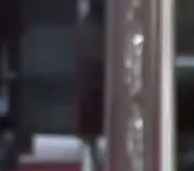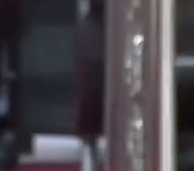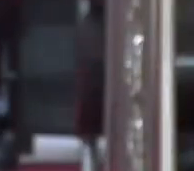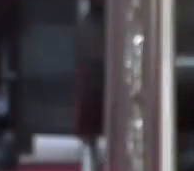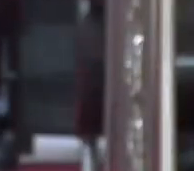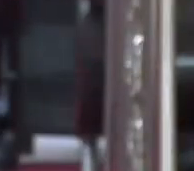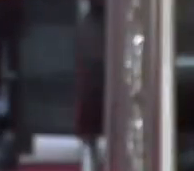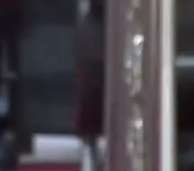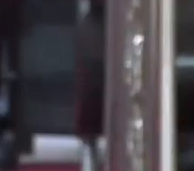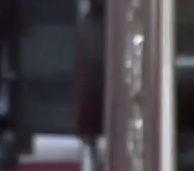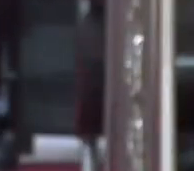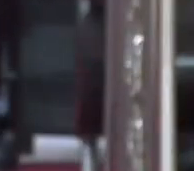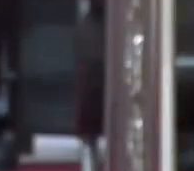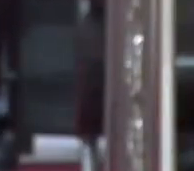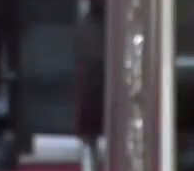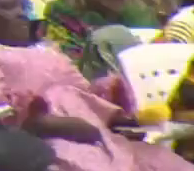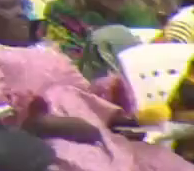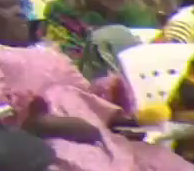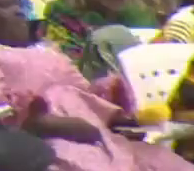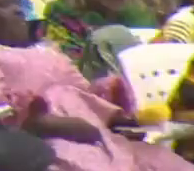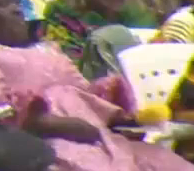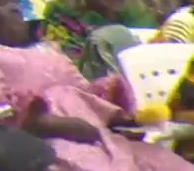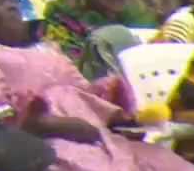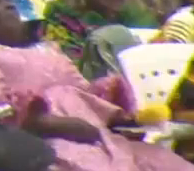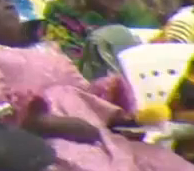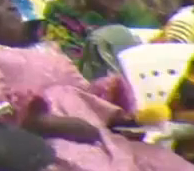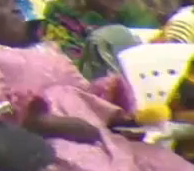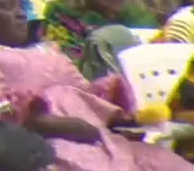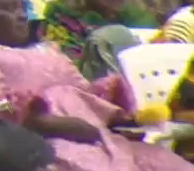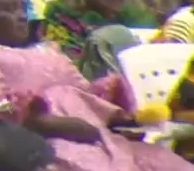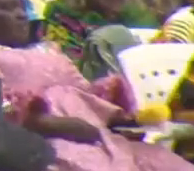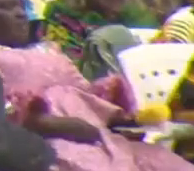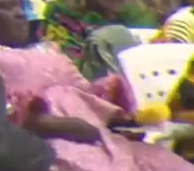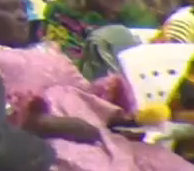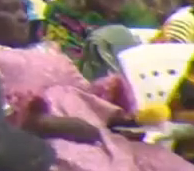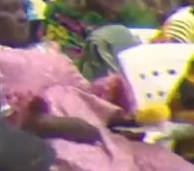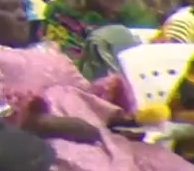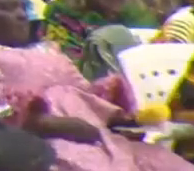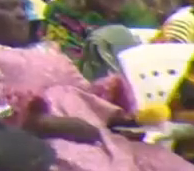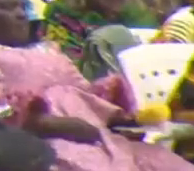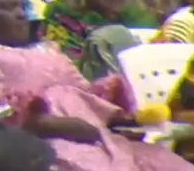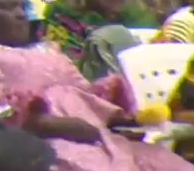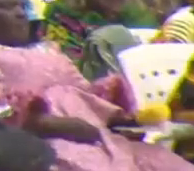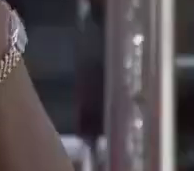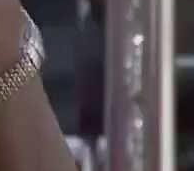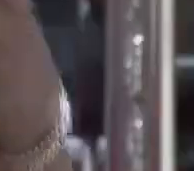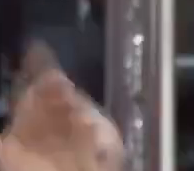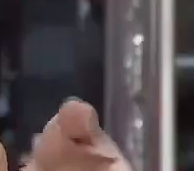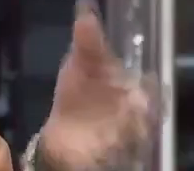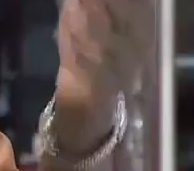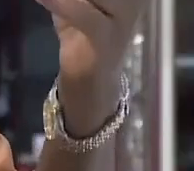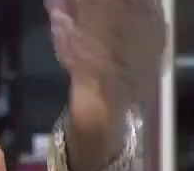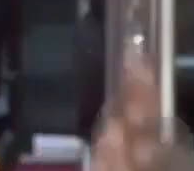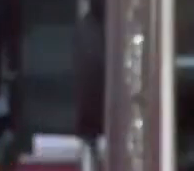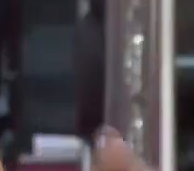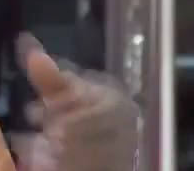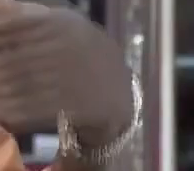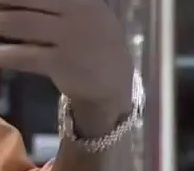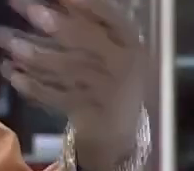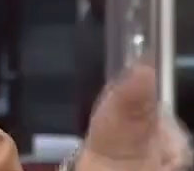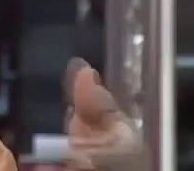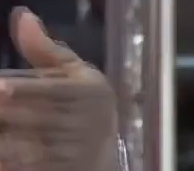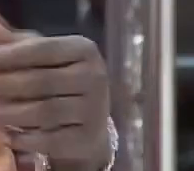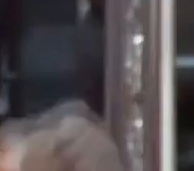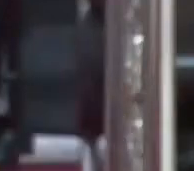story? All right. If you don't know the story well, I asked him to give me £50. Very